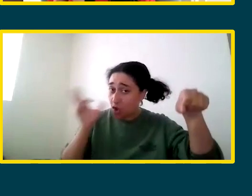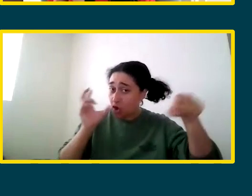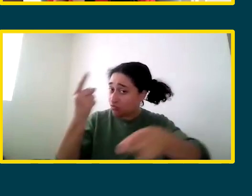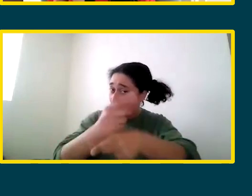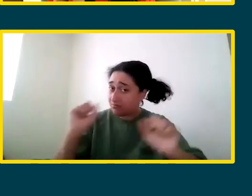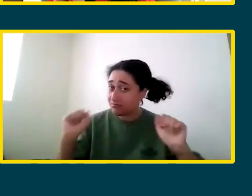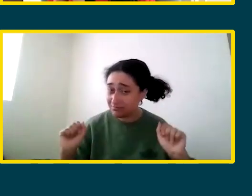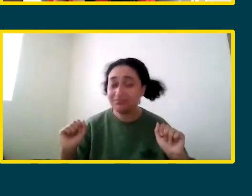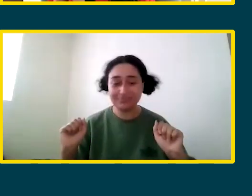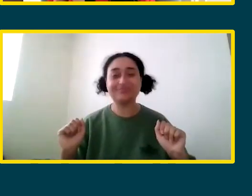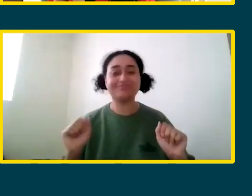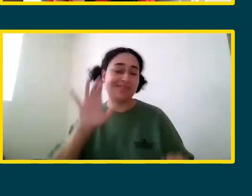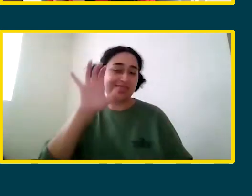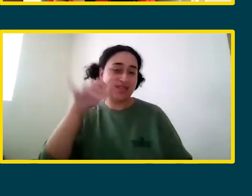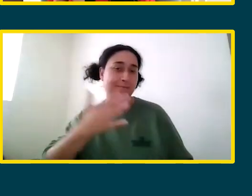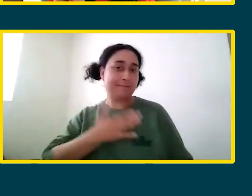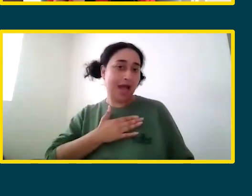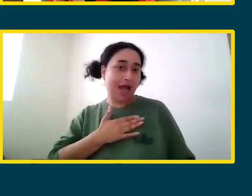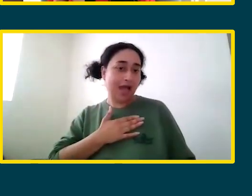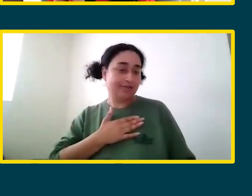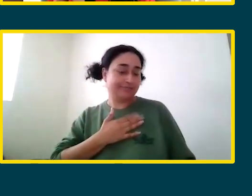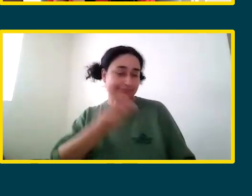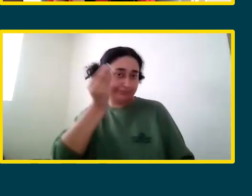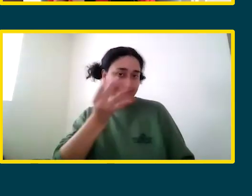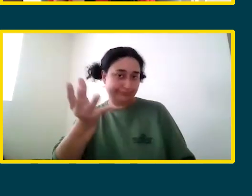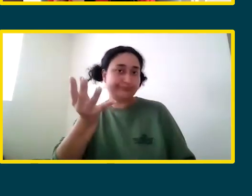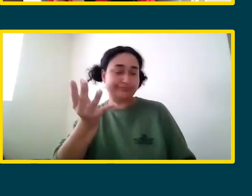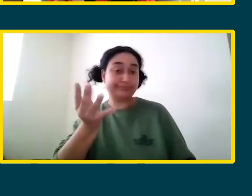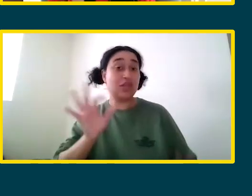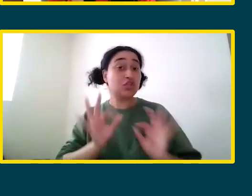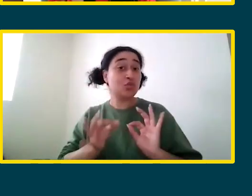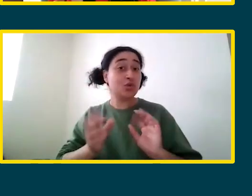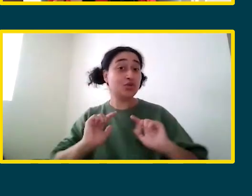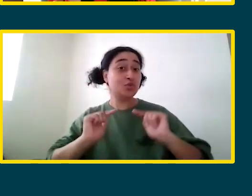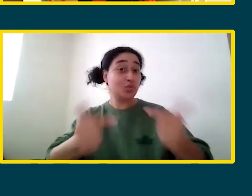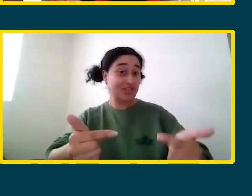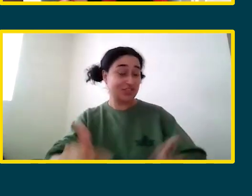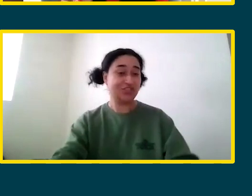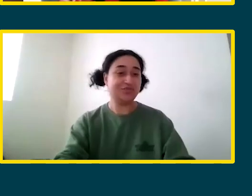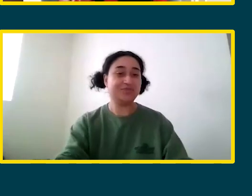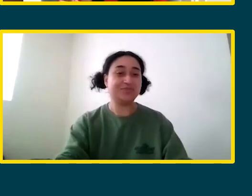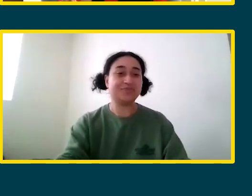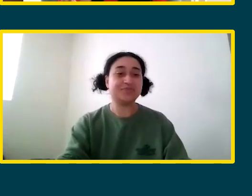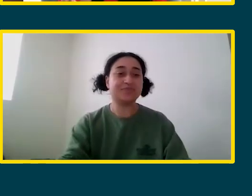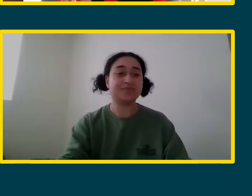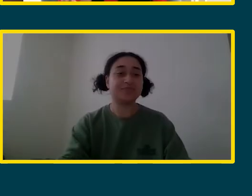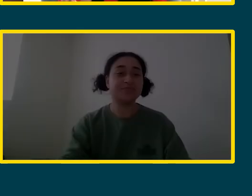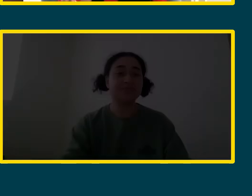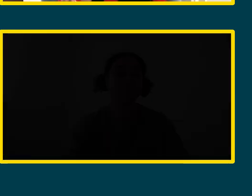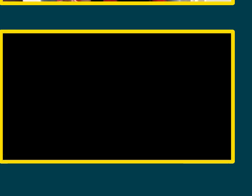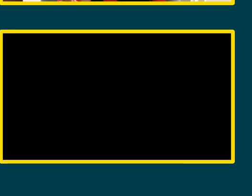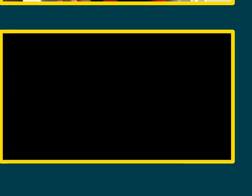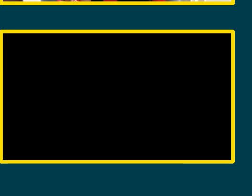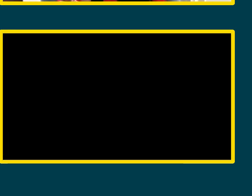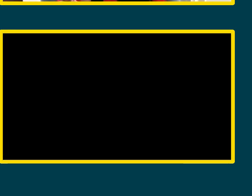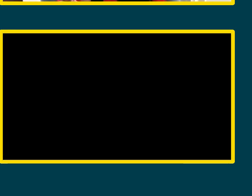that's my thoughts on that. This is Pip. I can speak to that also.